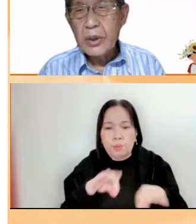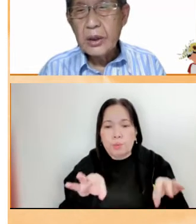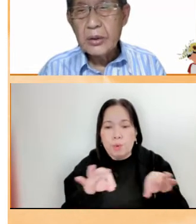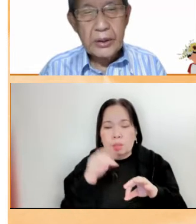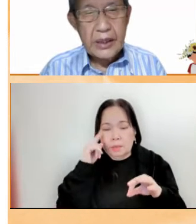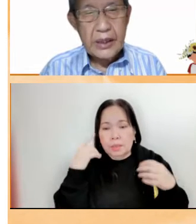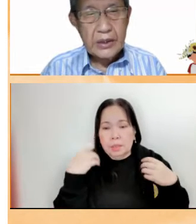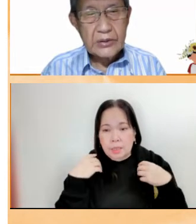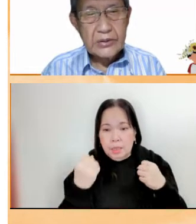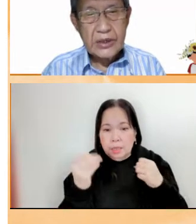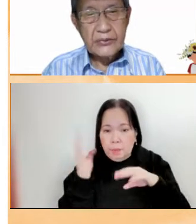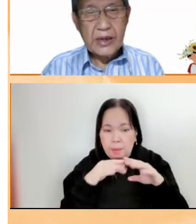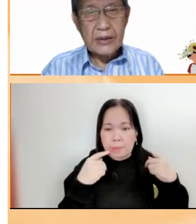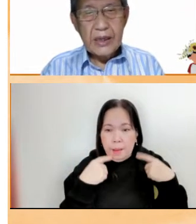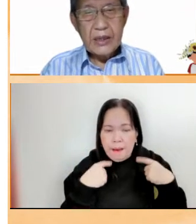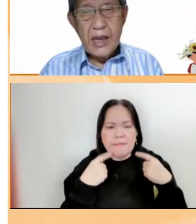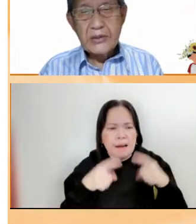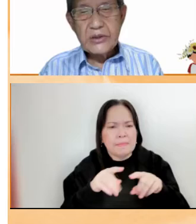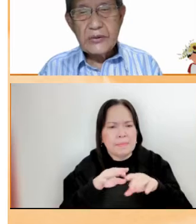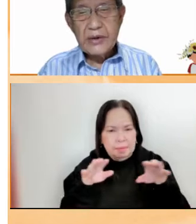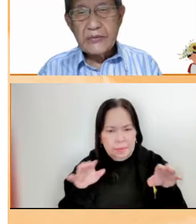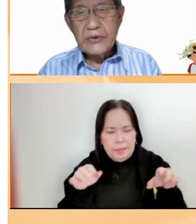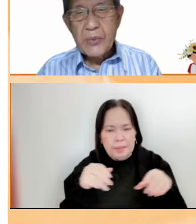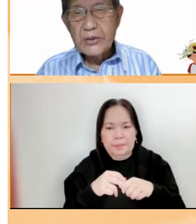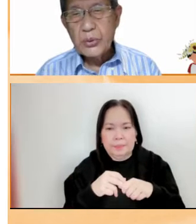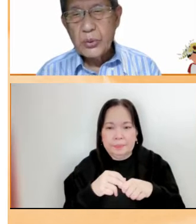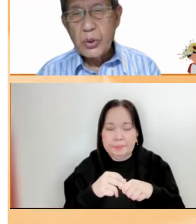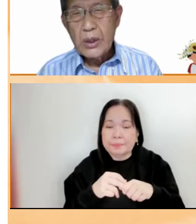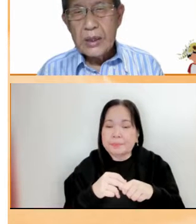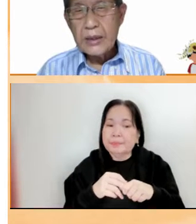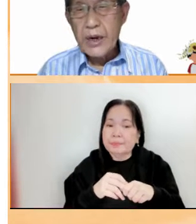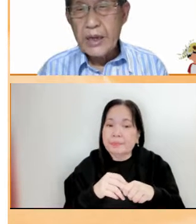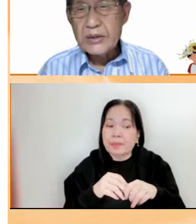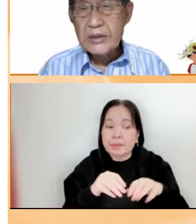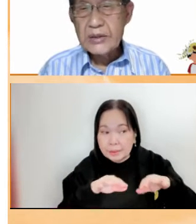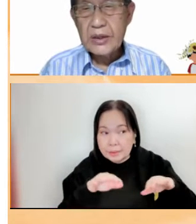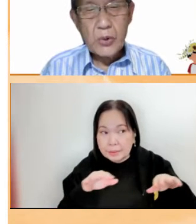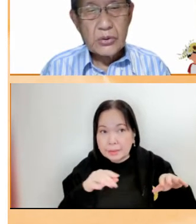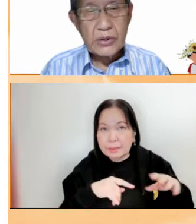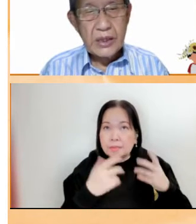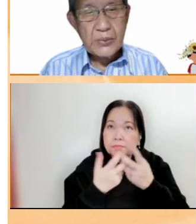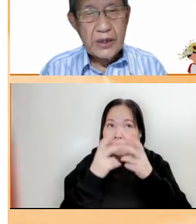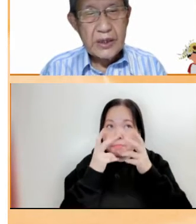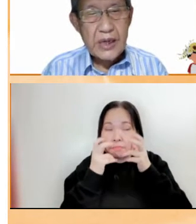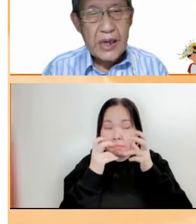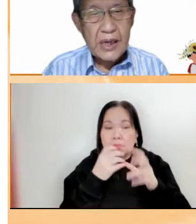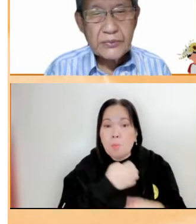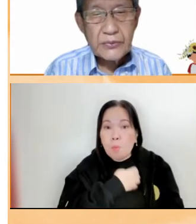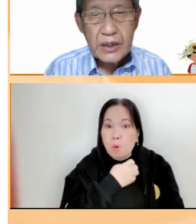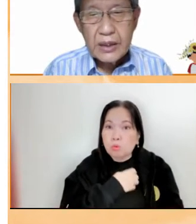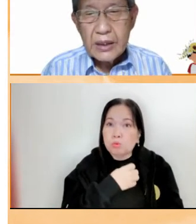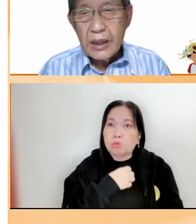and do occur in young children. Young children respond to and process their emotional